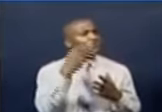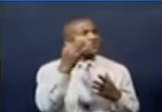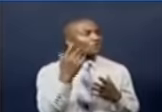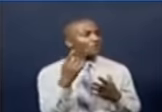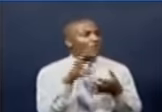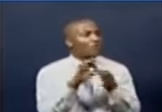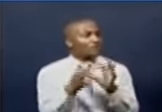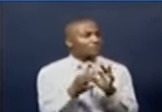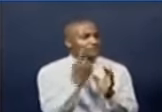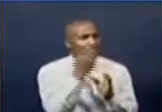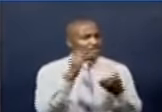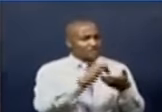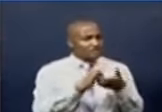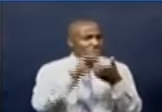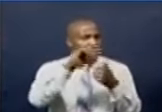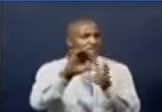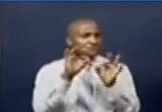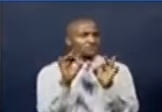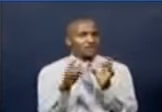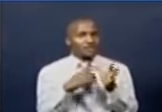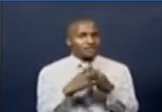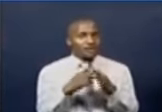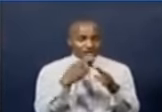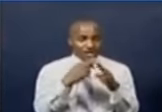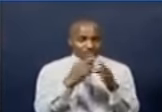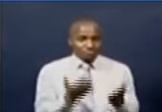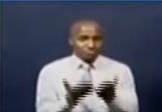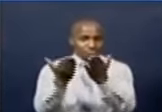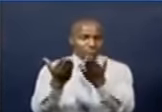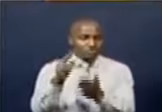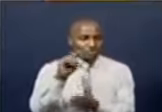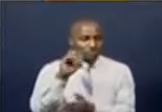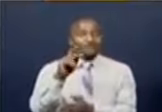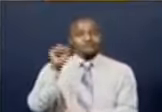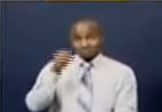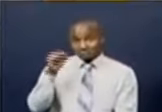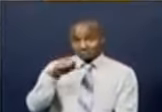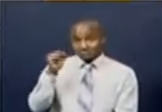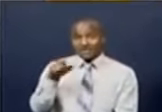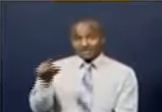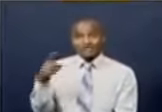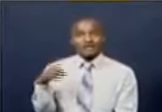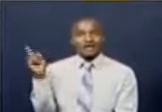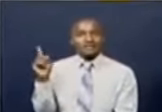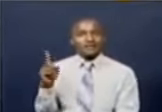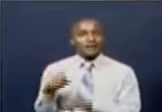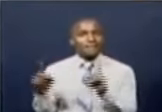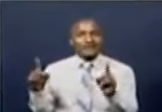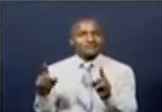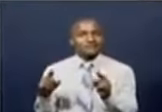to go for the Olympics, and then they hand the list over to National Olympics Committee. It should be like that one. Yes. But this one